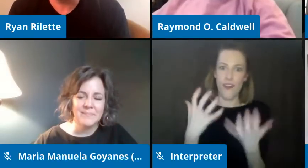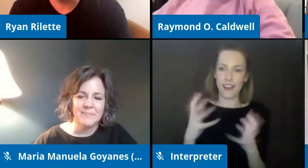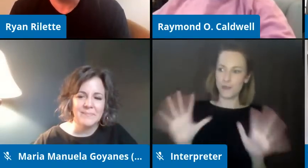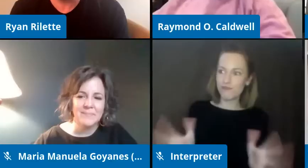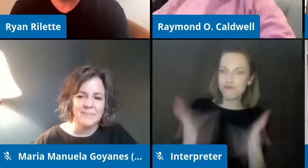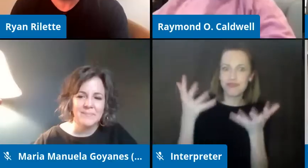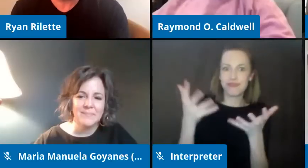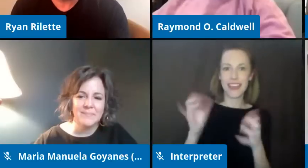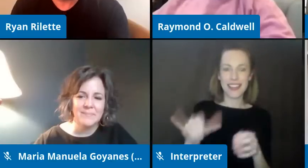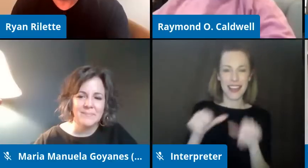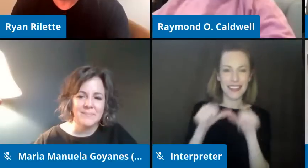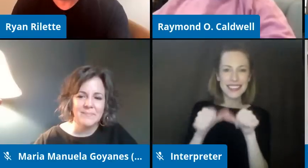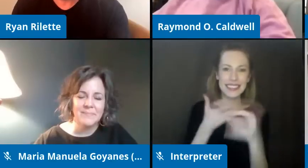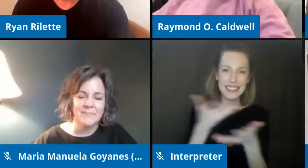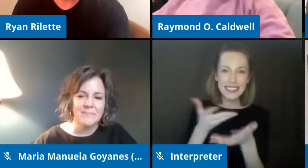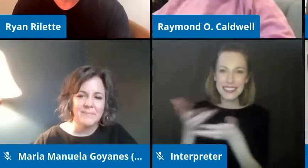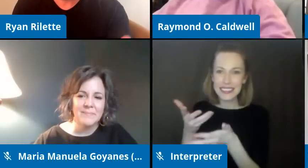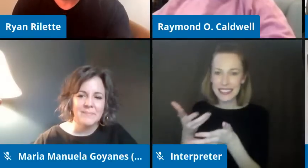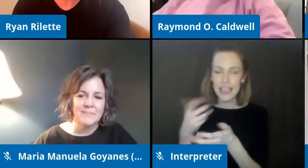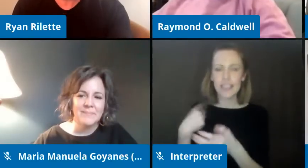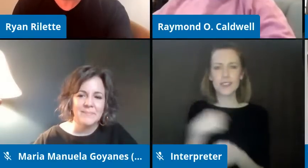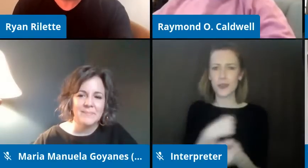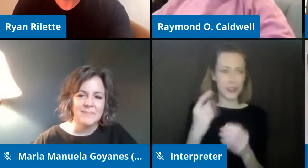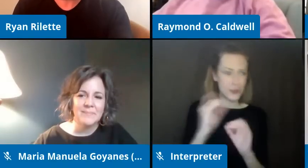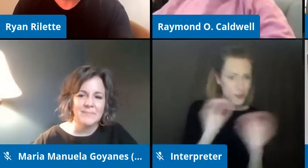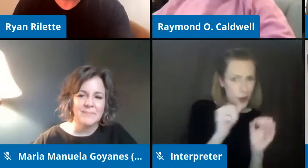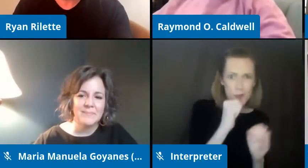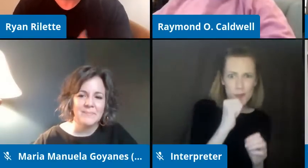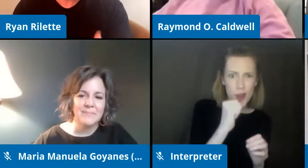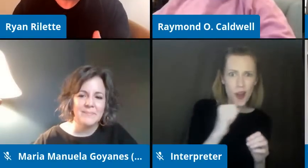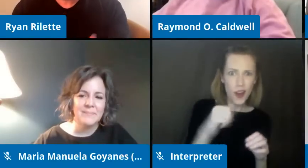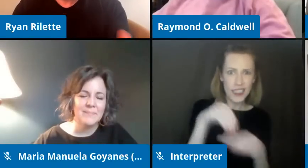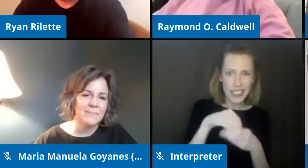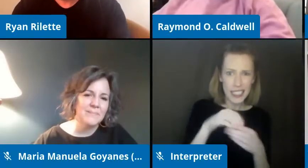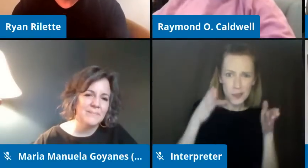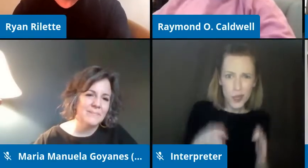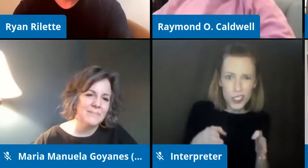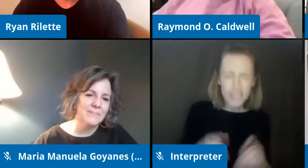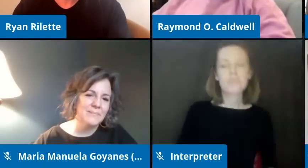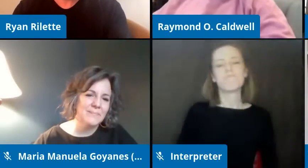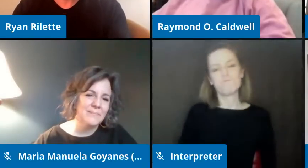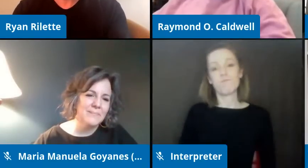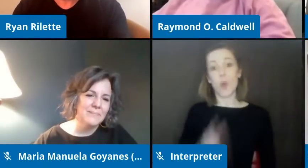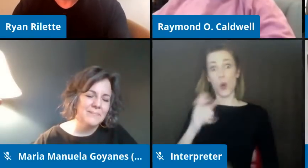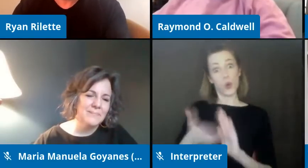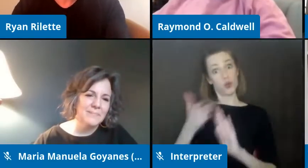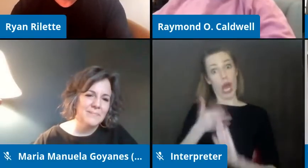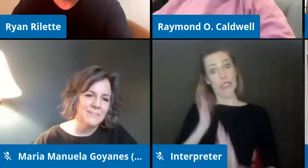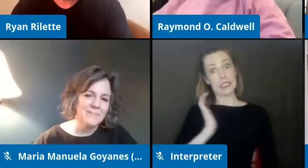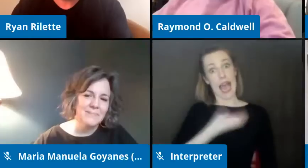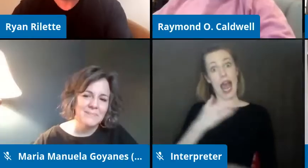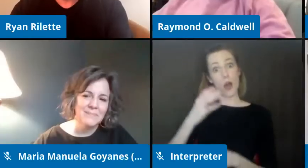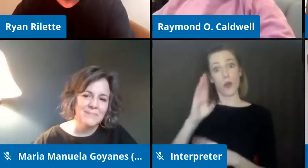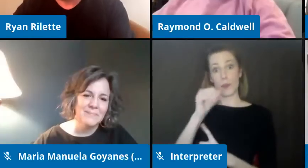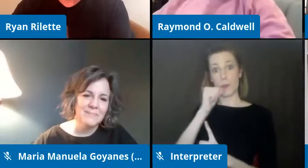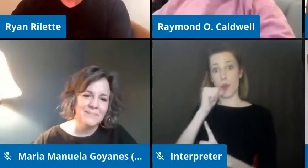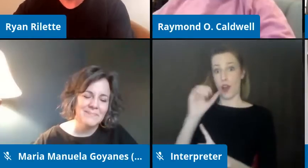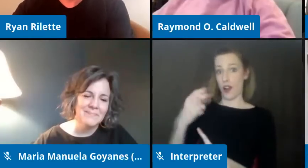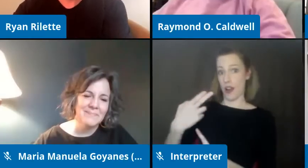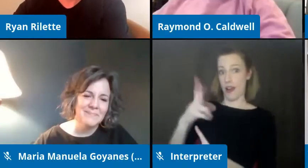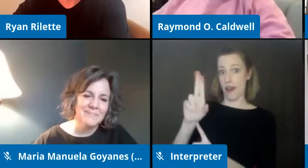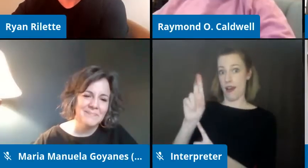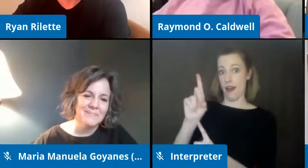weekly quarantini where they're Hudson, who runs our bar, is not only teaching people how to make cocktails that they can make at home,